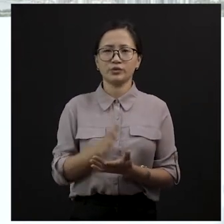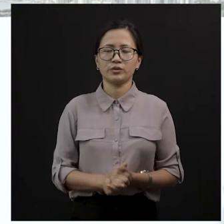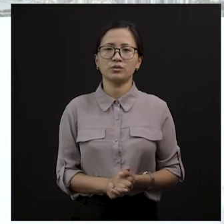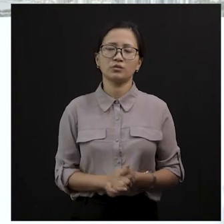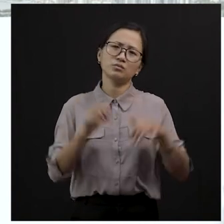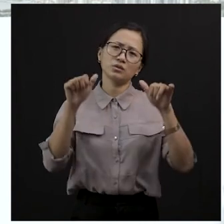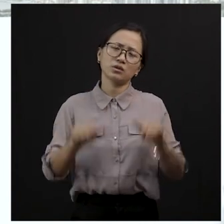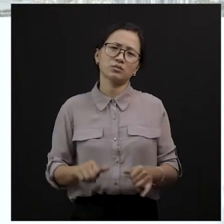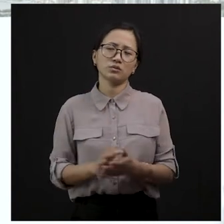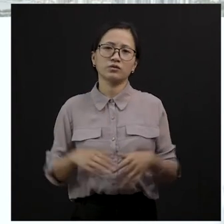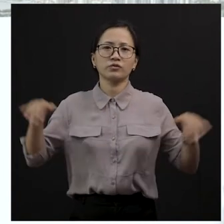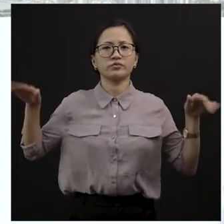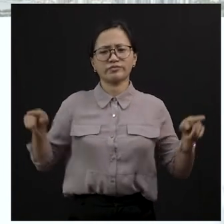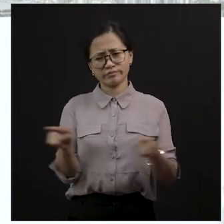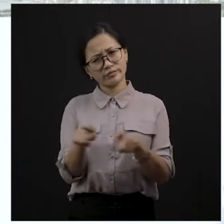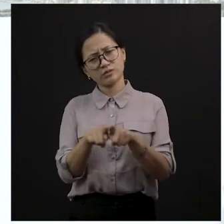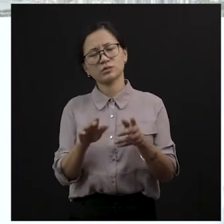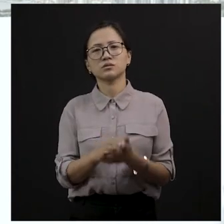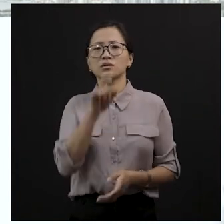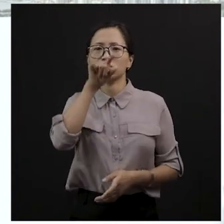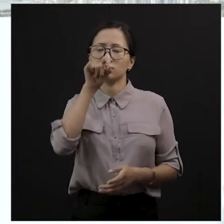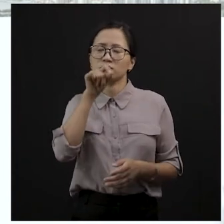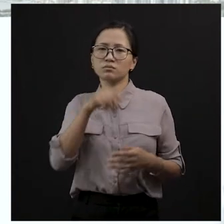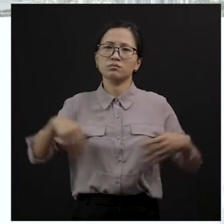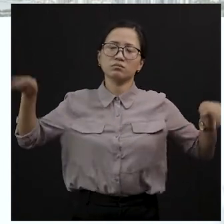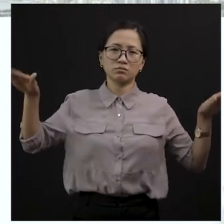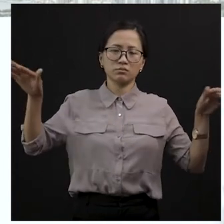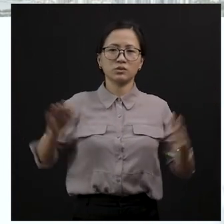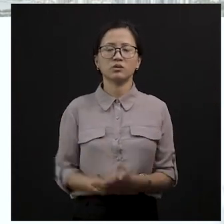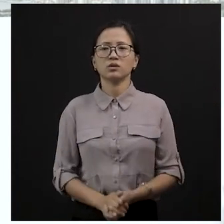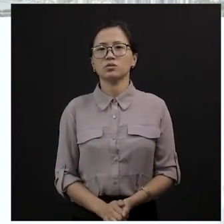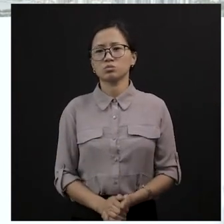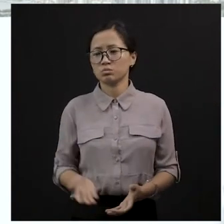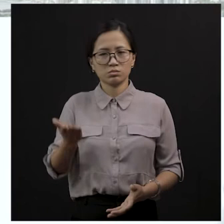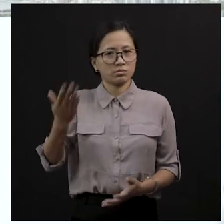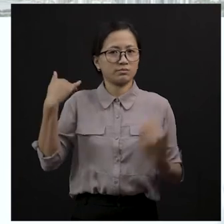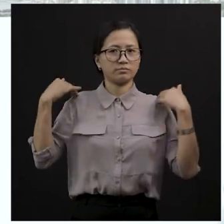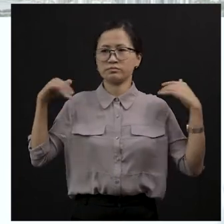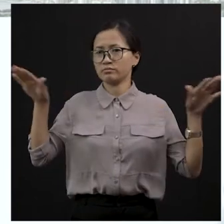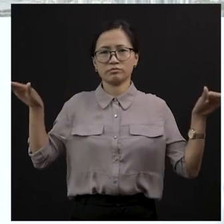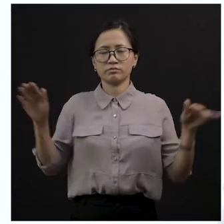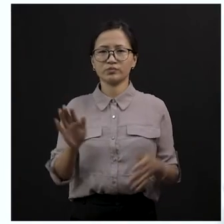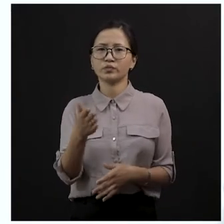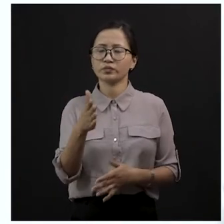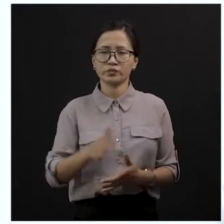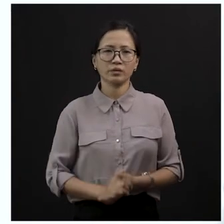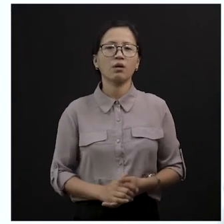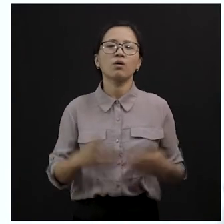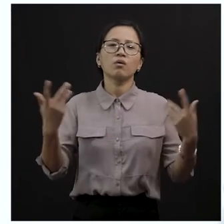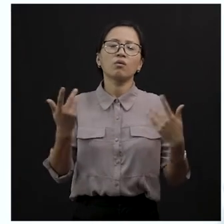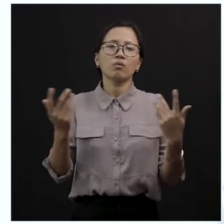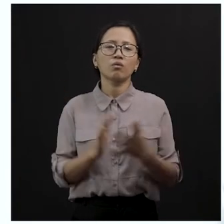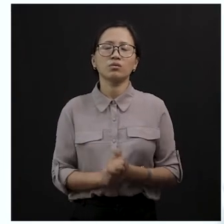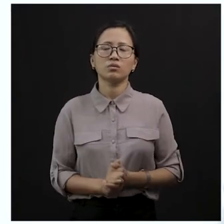be able to fly like birds, right? Because we cannot grow wings. So what human did